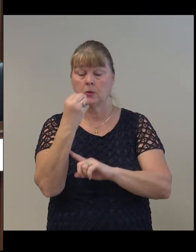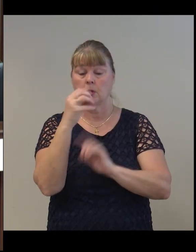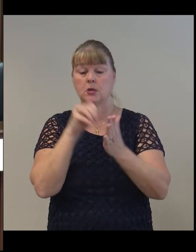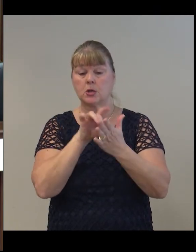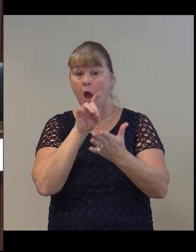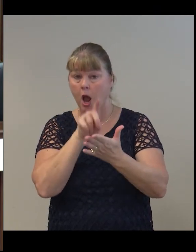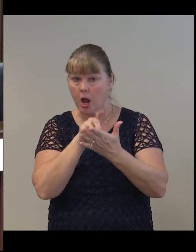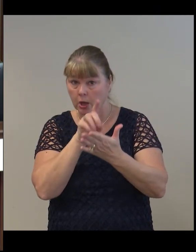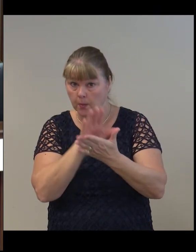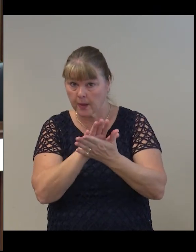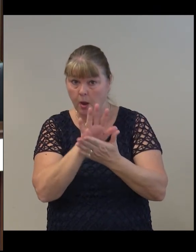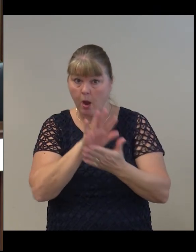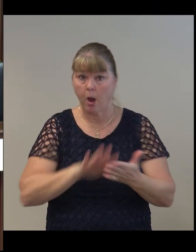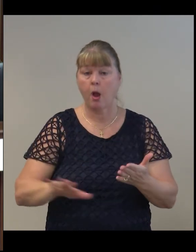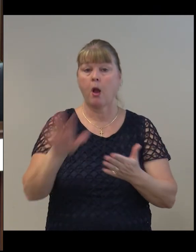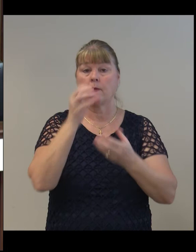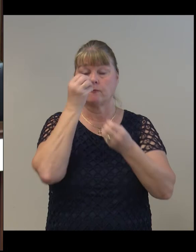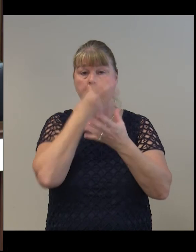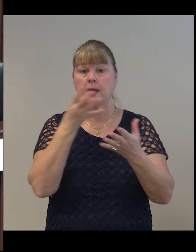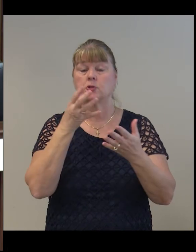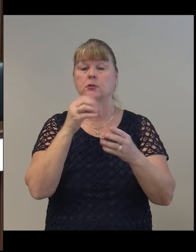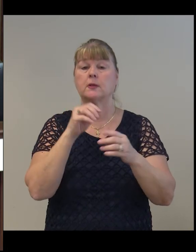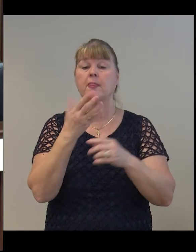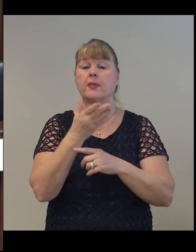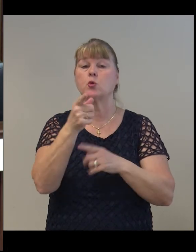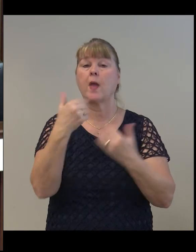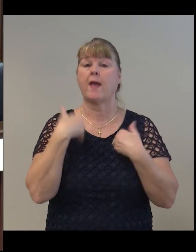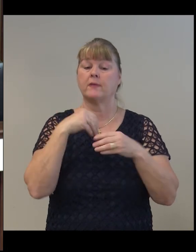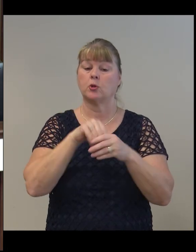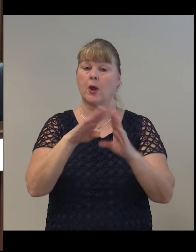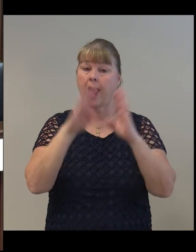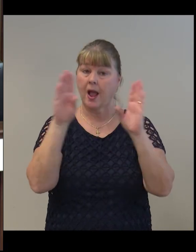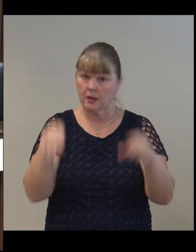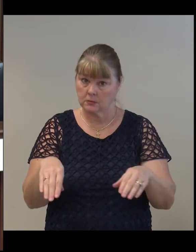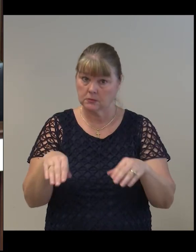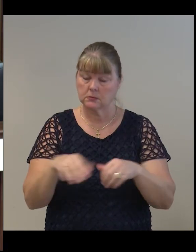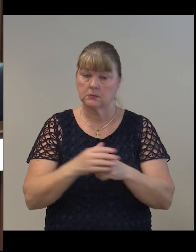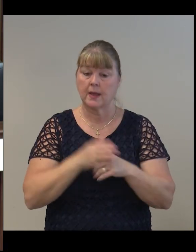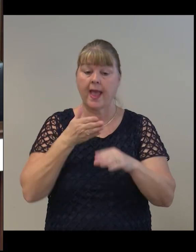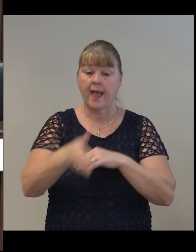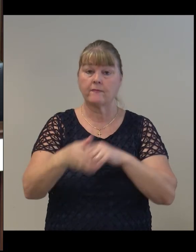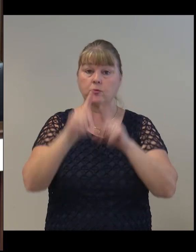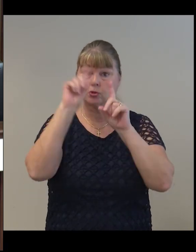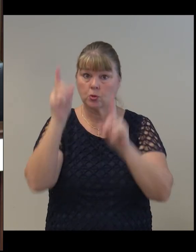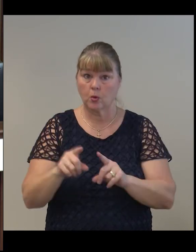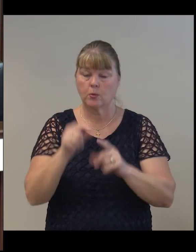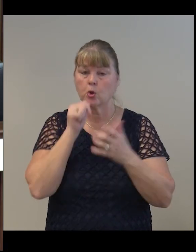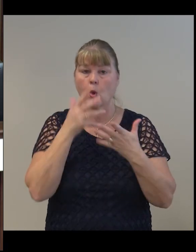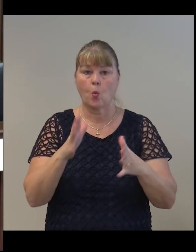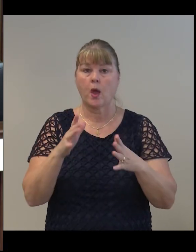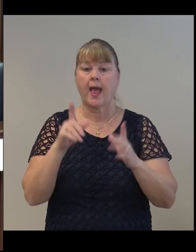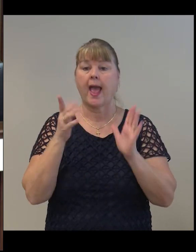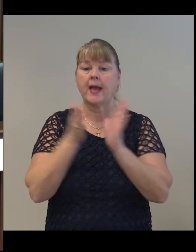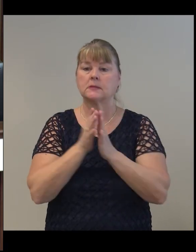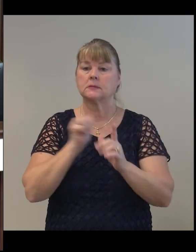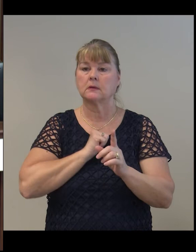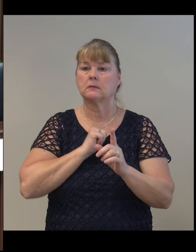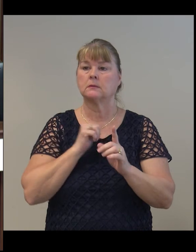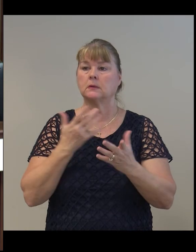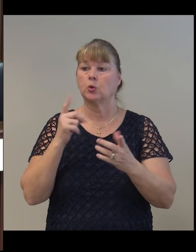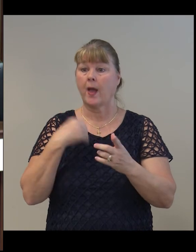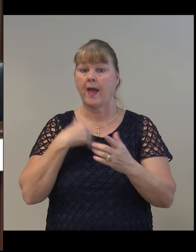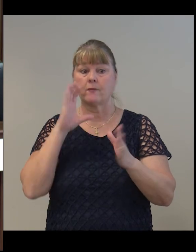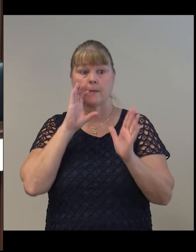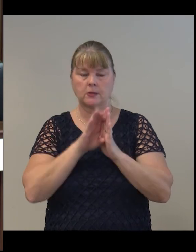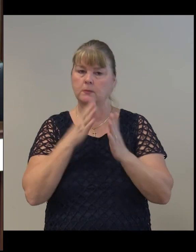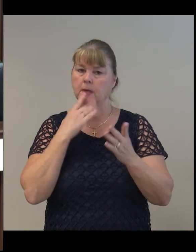or document the information and the items that you have in your home? After the storm, you don't want to be asking yourself